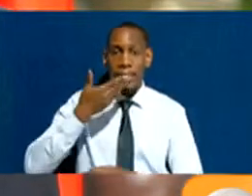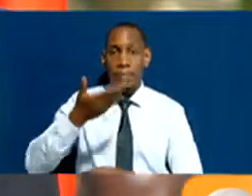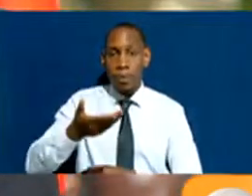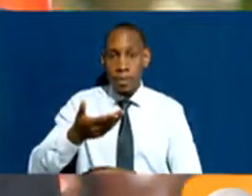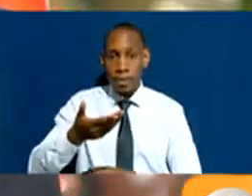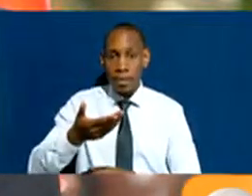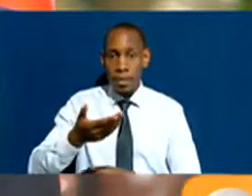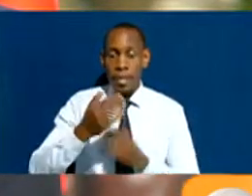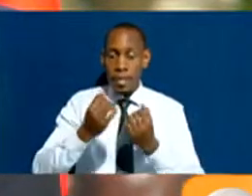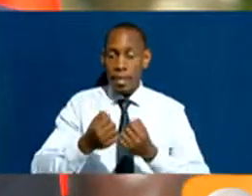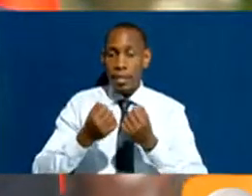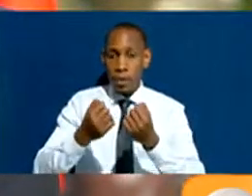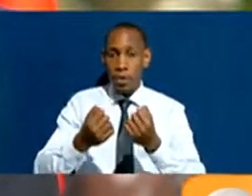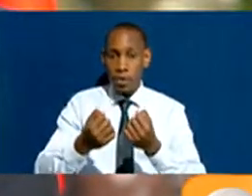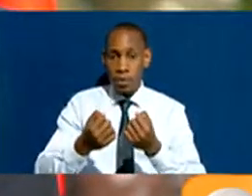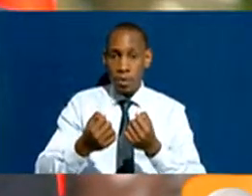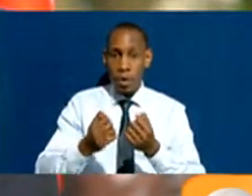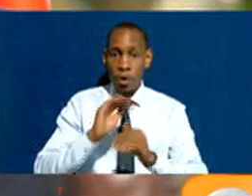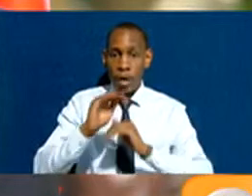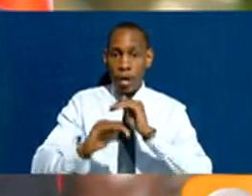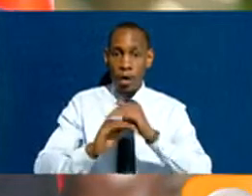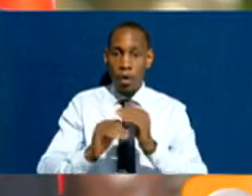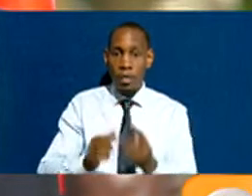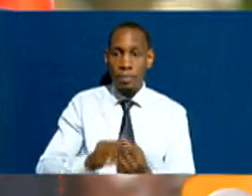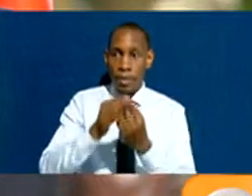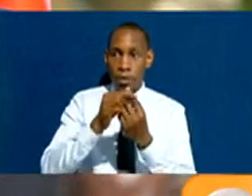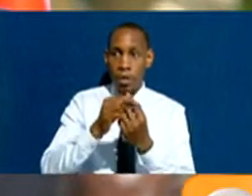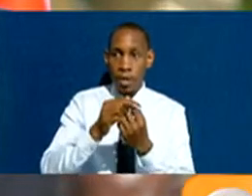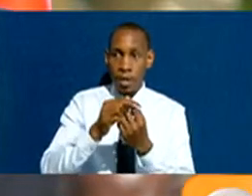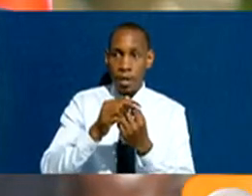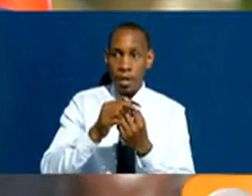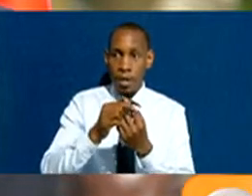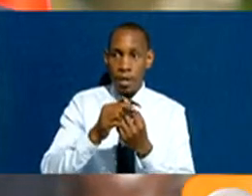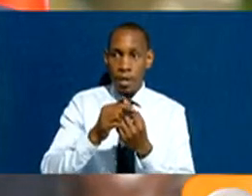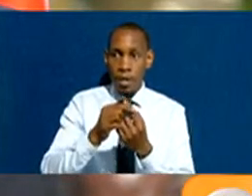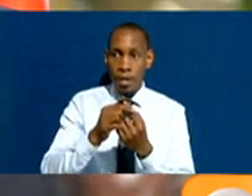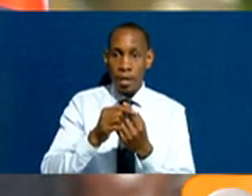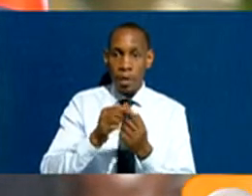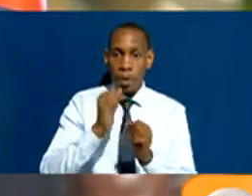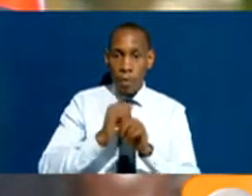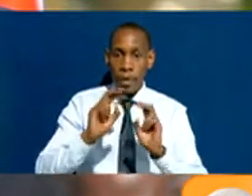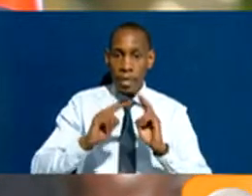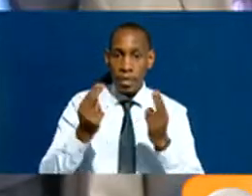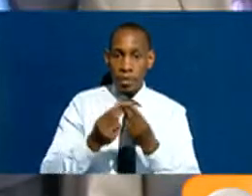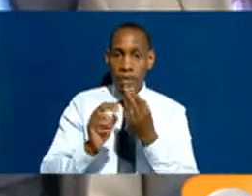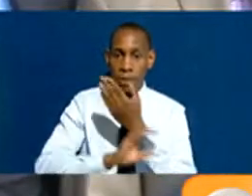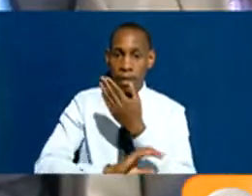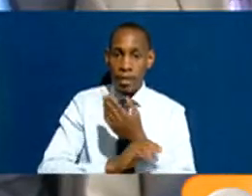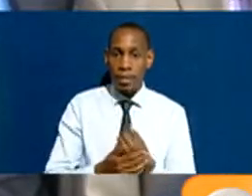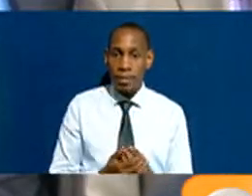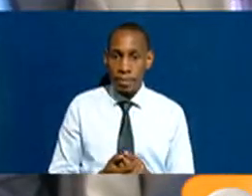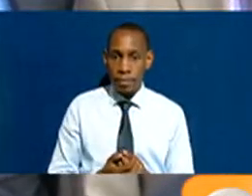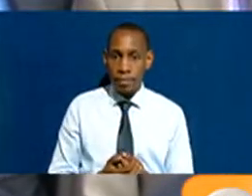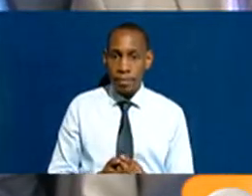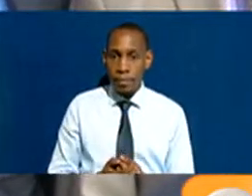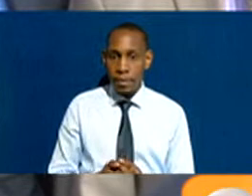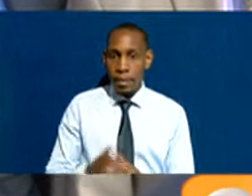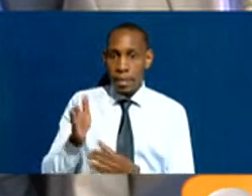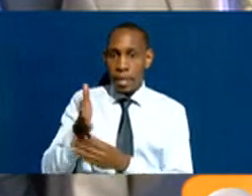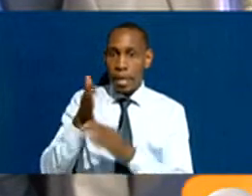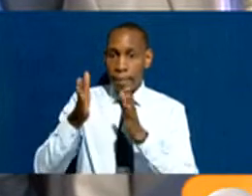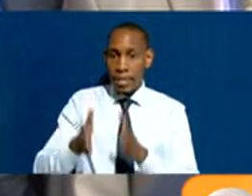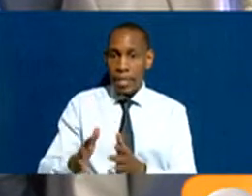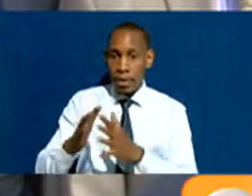and resilient among all the specialized tactical units in the country. Margaret Whitman, the